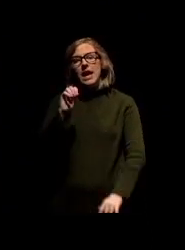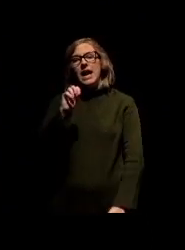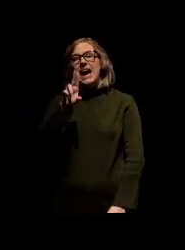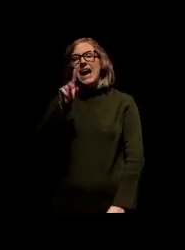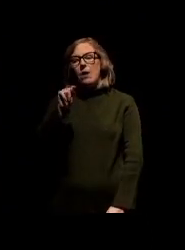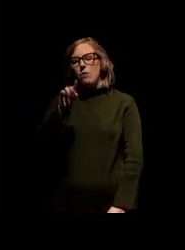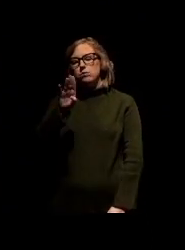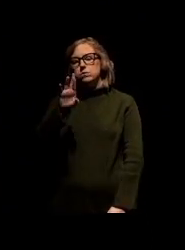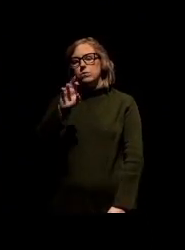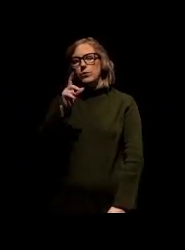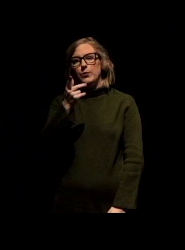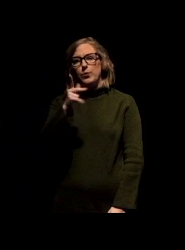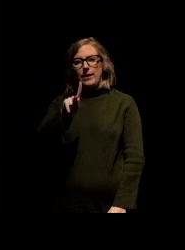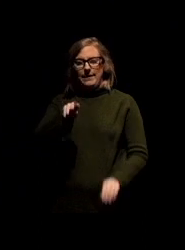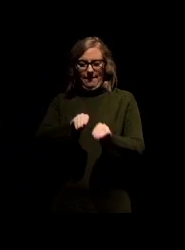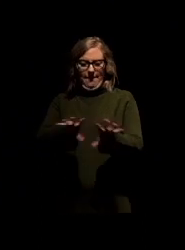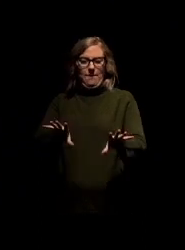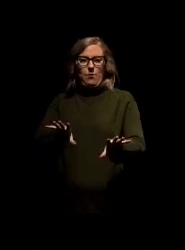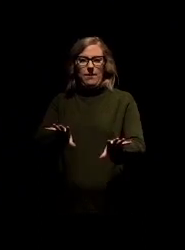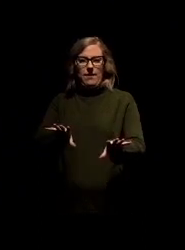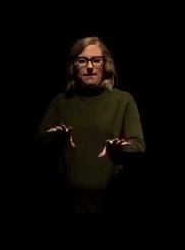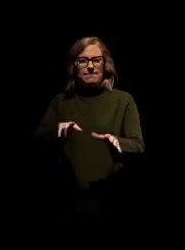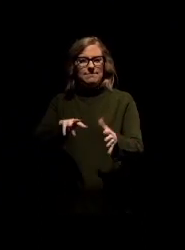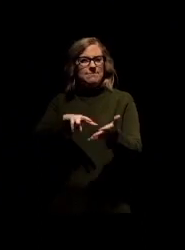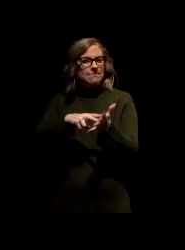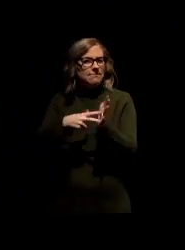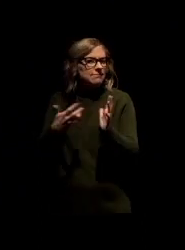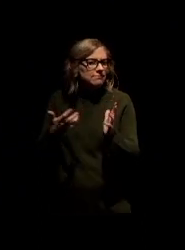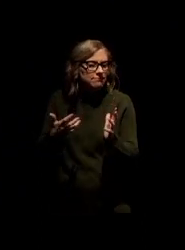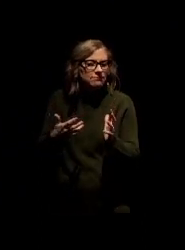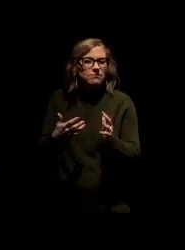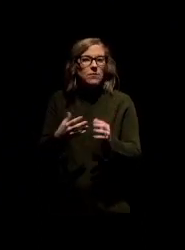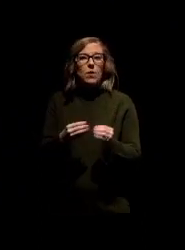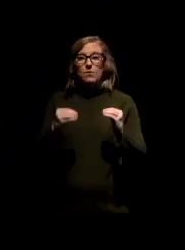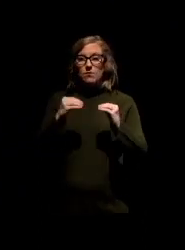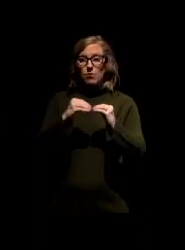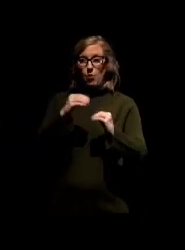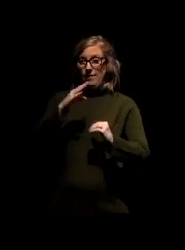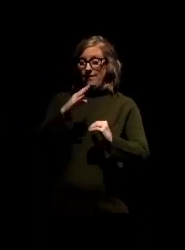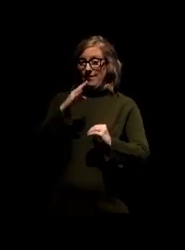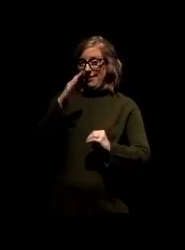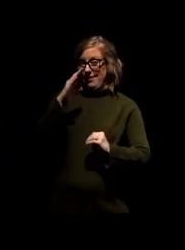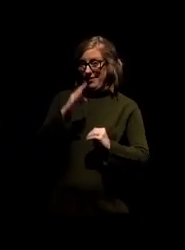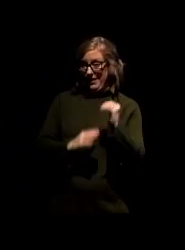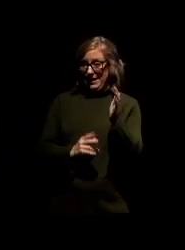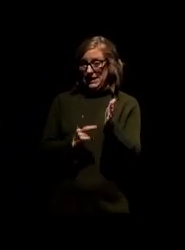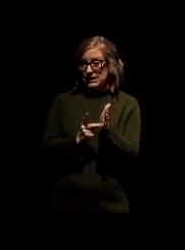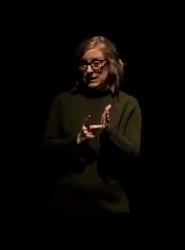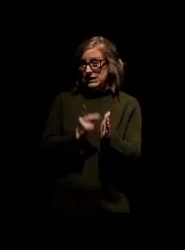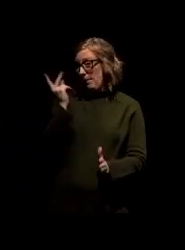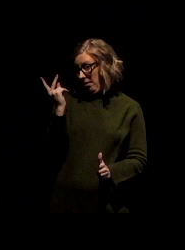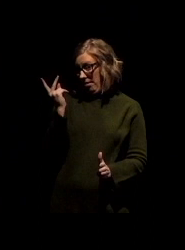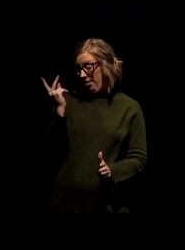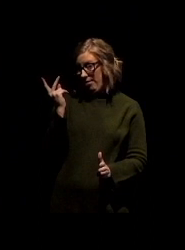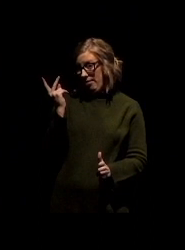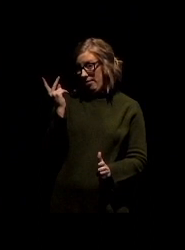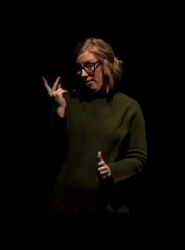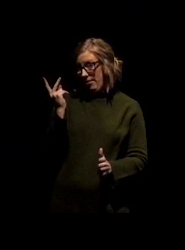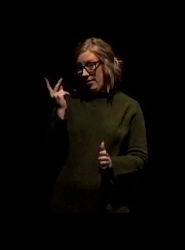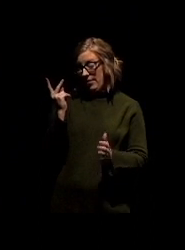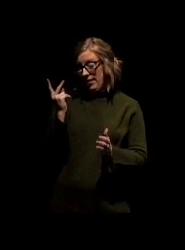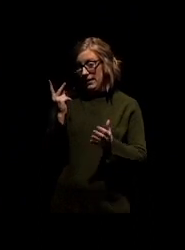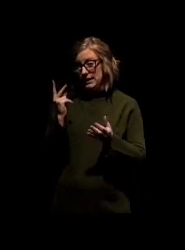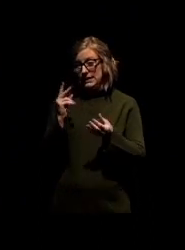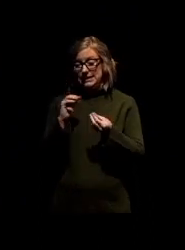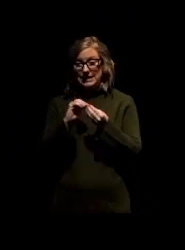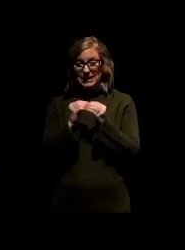as a greater number of, more than double the amount of